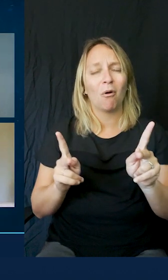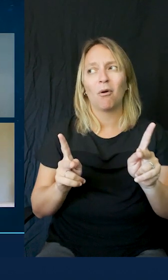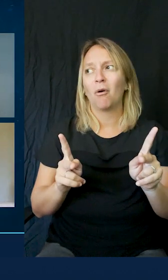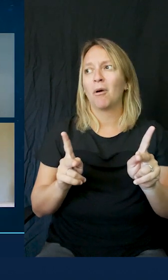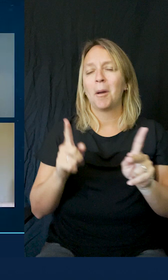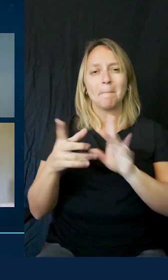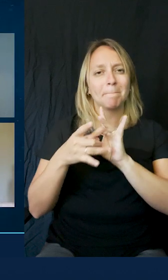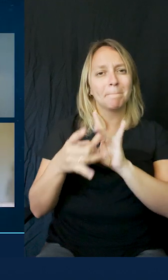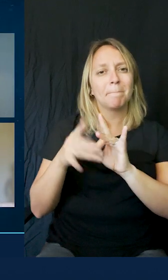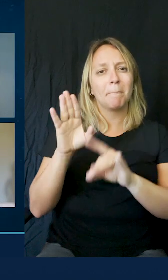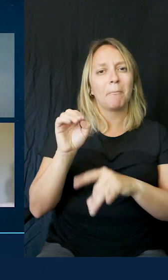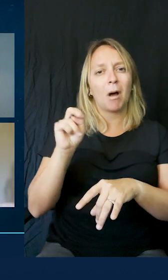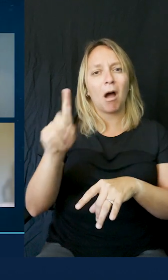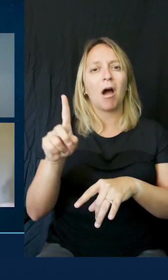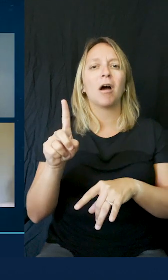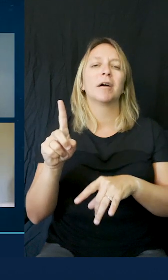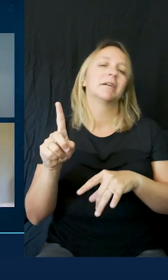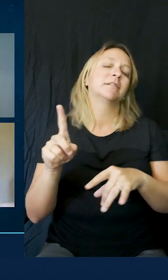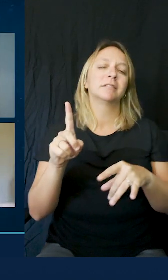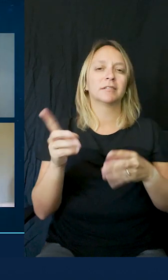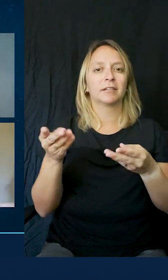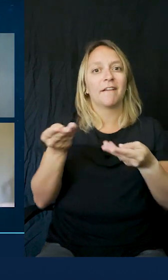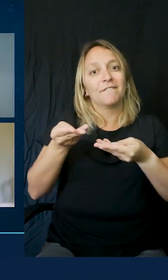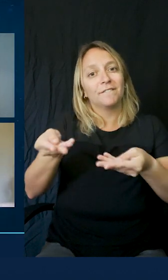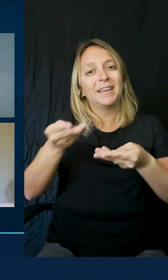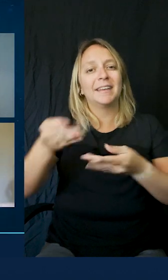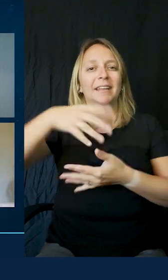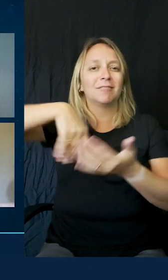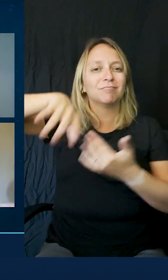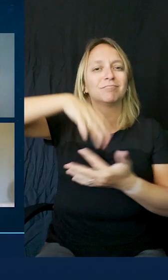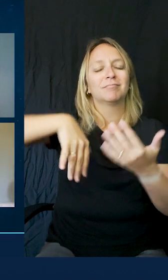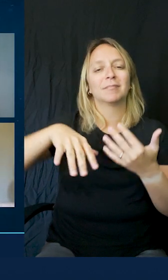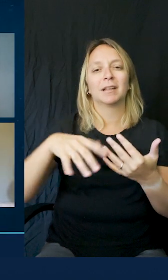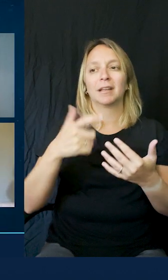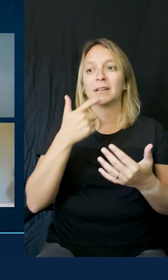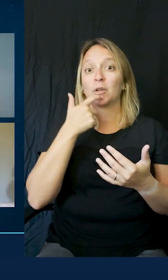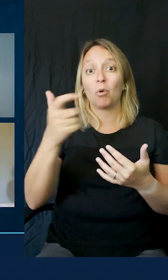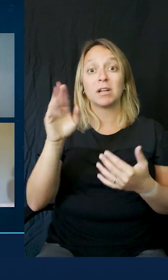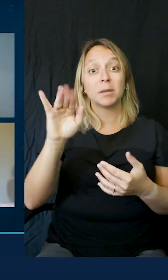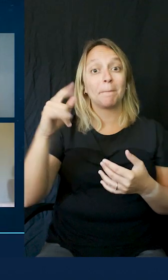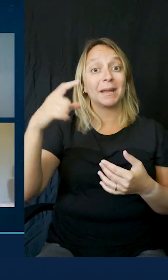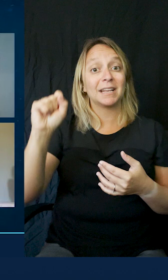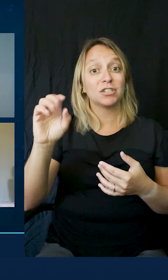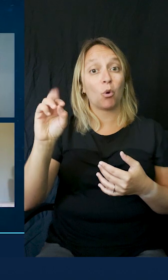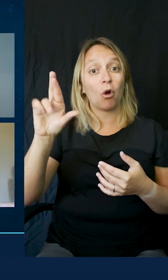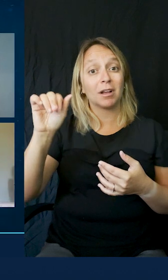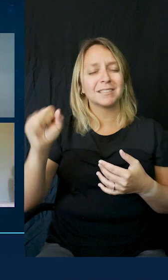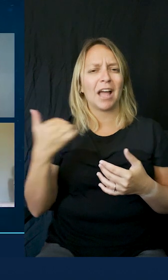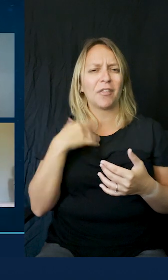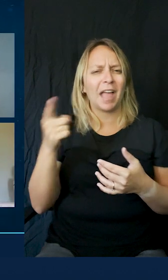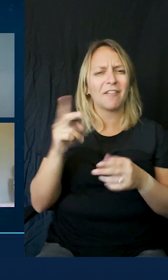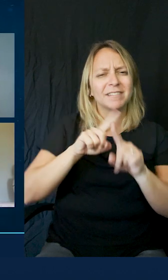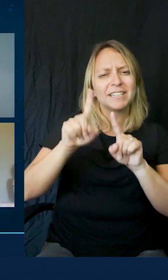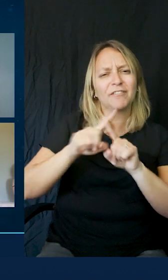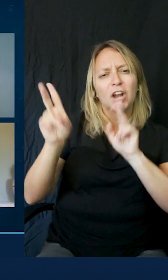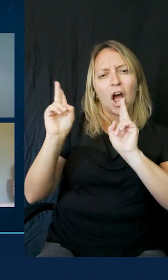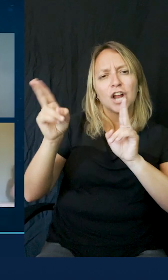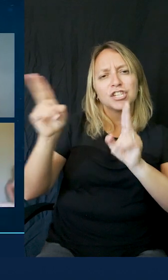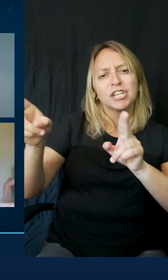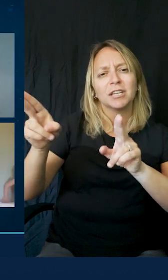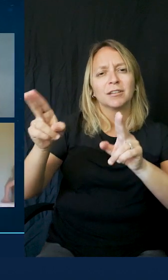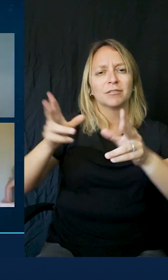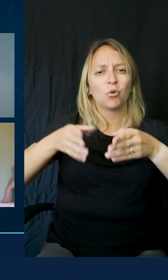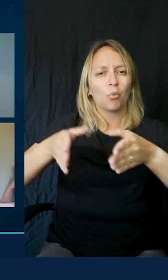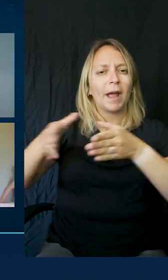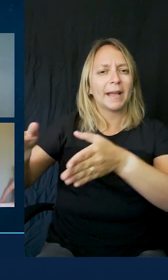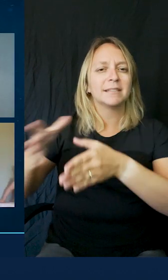with each other and joining up for different feeding sessions, and then starting to watch the big orcas and how they have all their different hunting strategies, and being